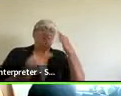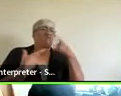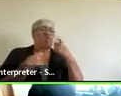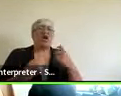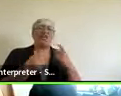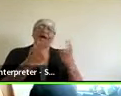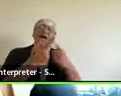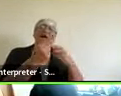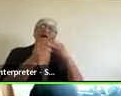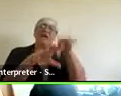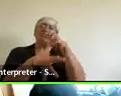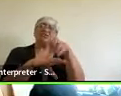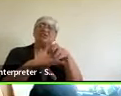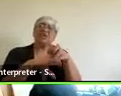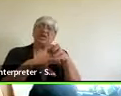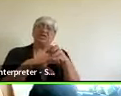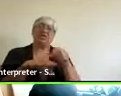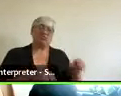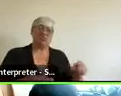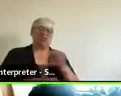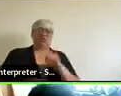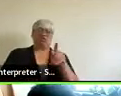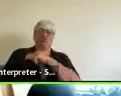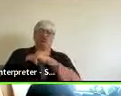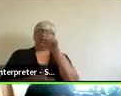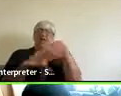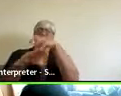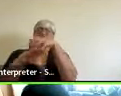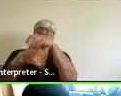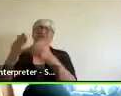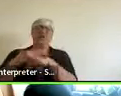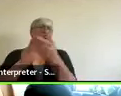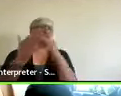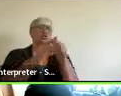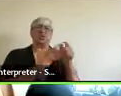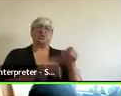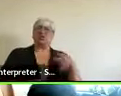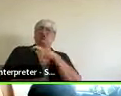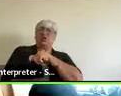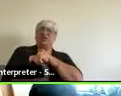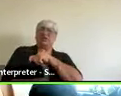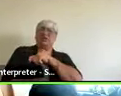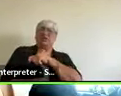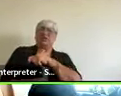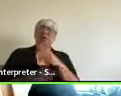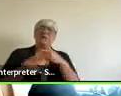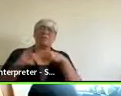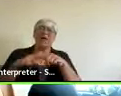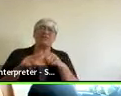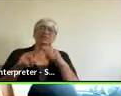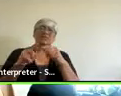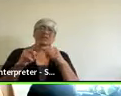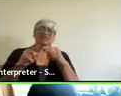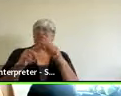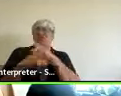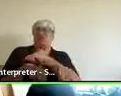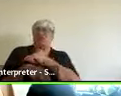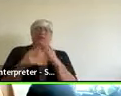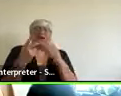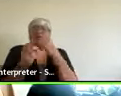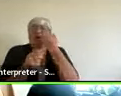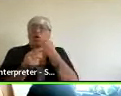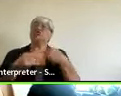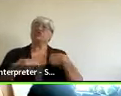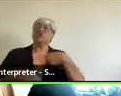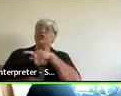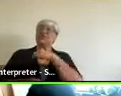agencies in the community that she does not trust, and Māori who she does not trust either. She